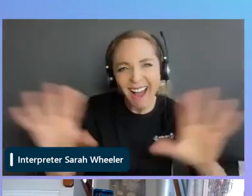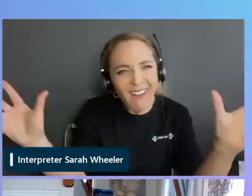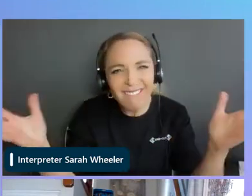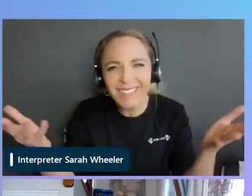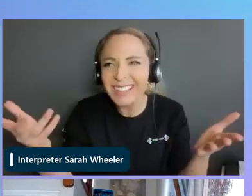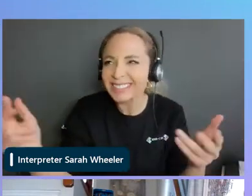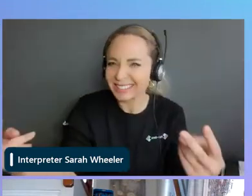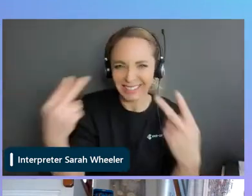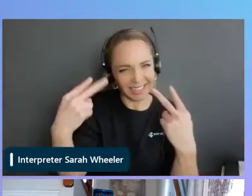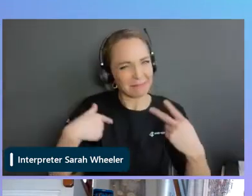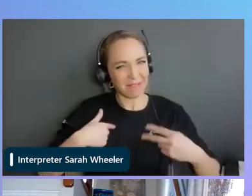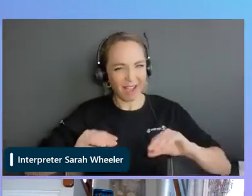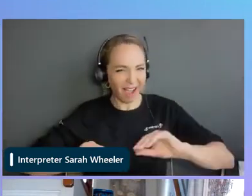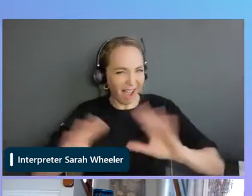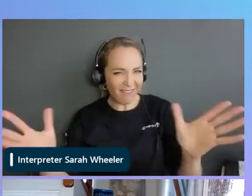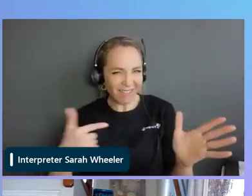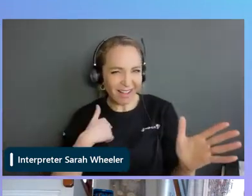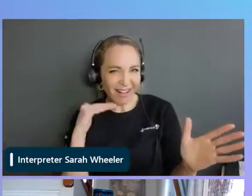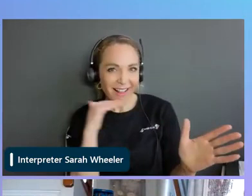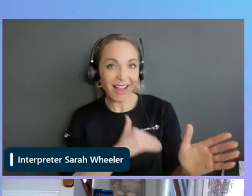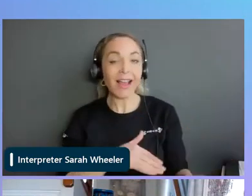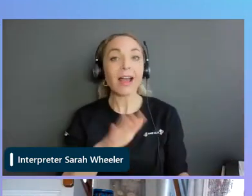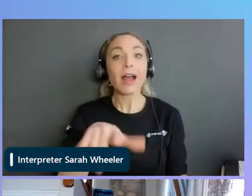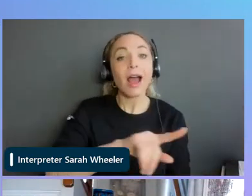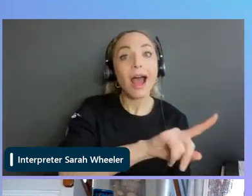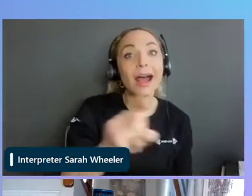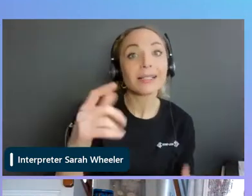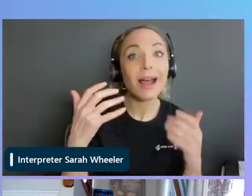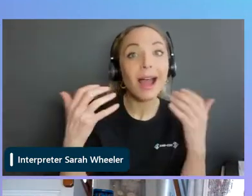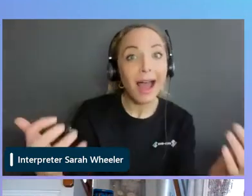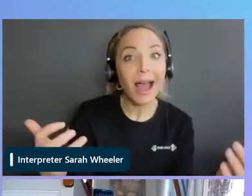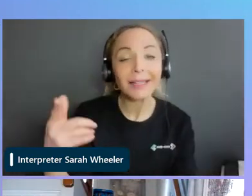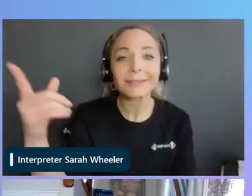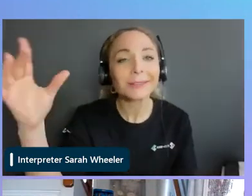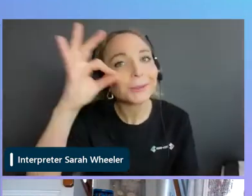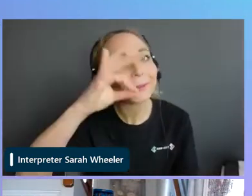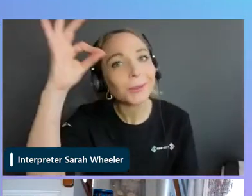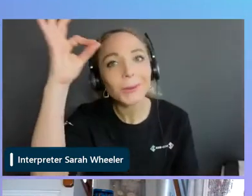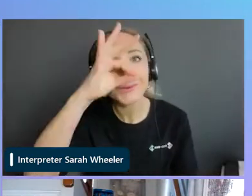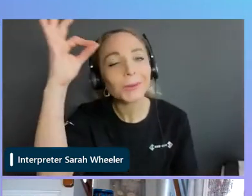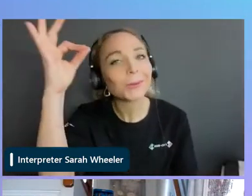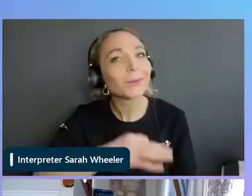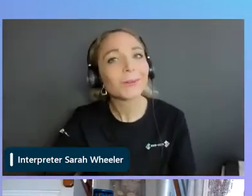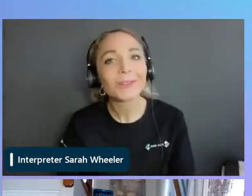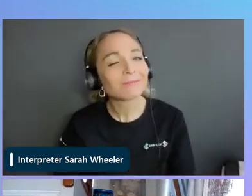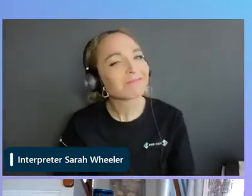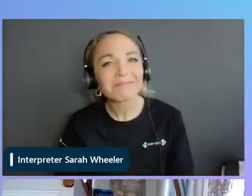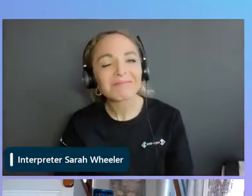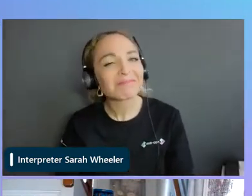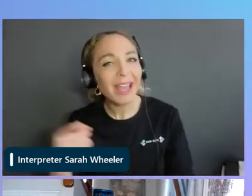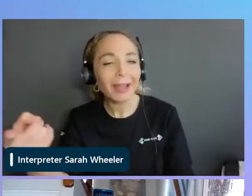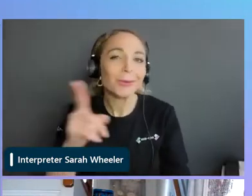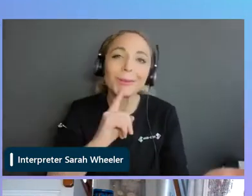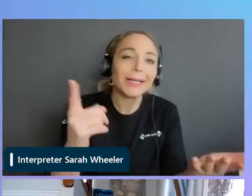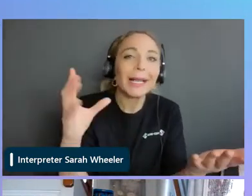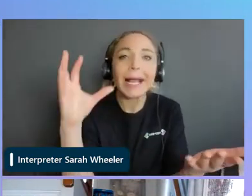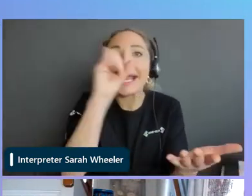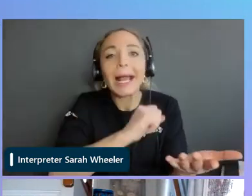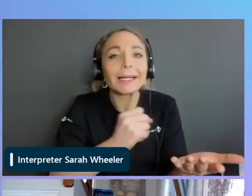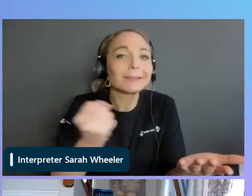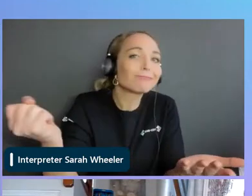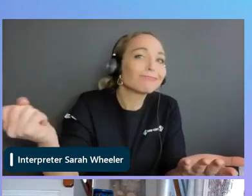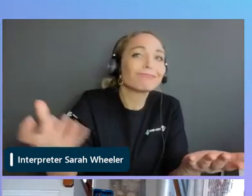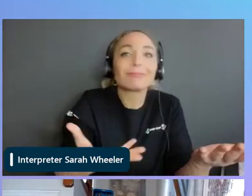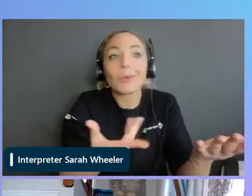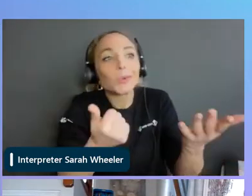transparent. If you ask the audience, they have no idea. They're no better at chance at guessing who lied. So one of the nice